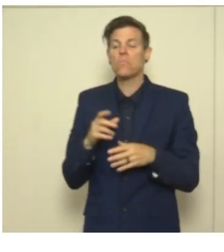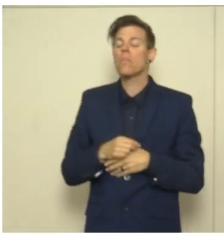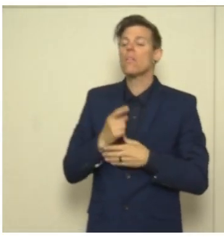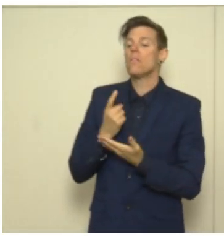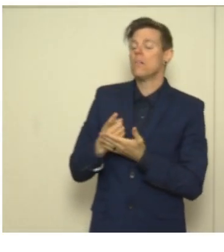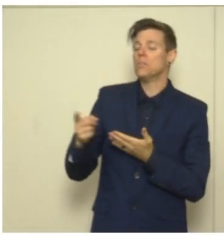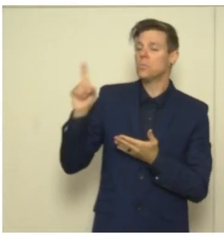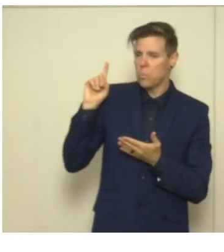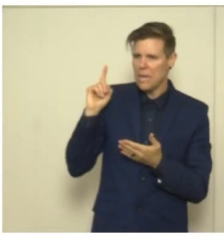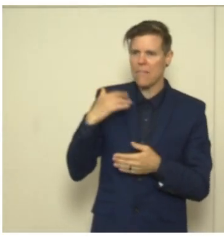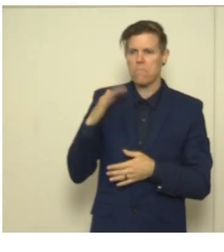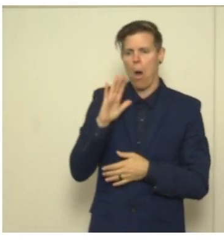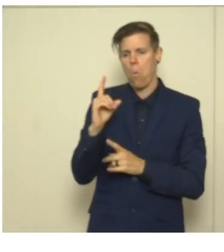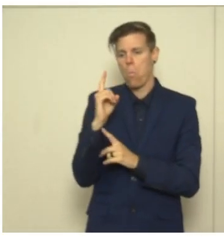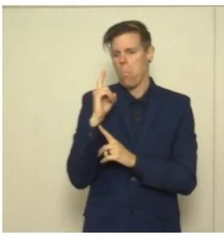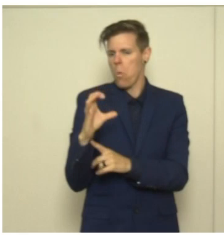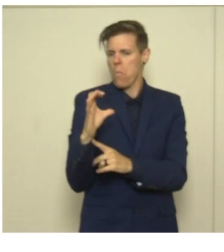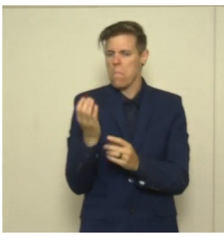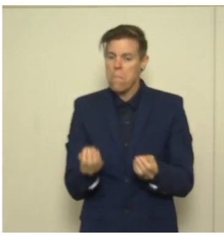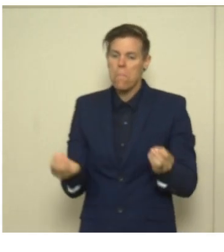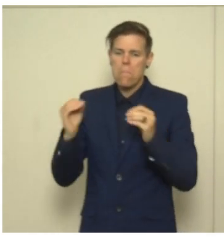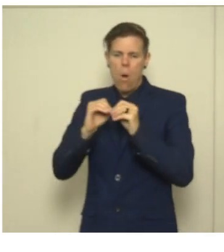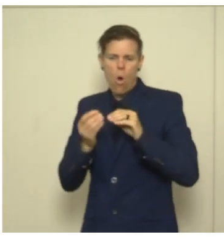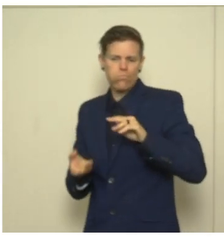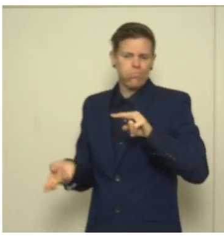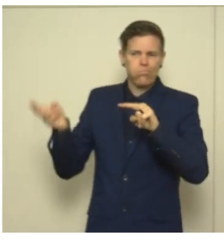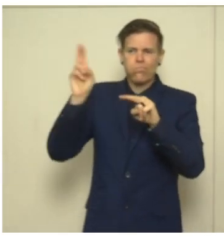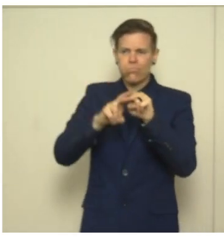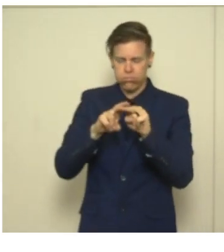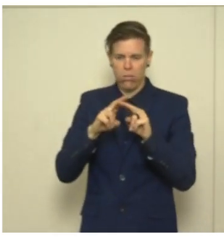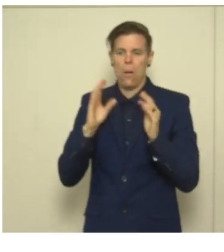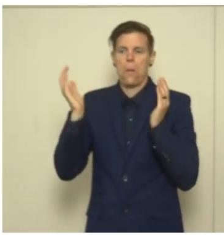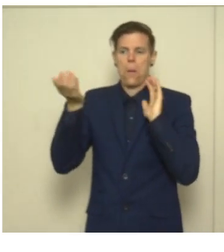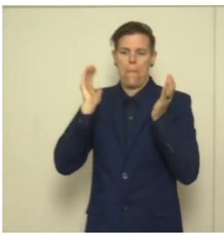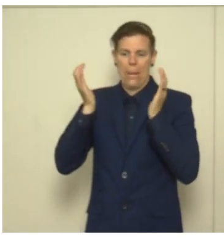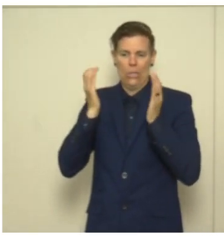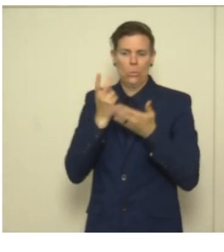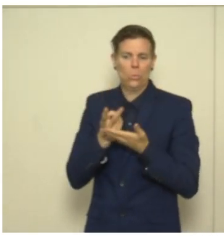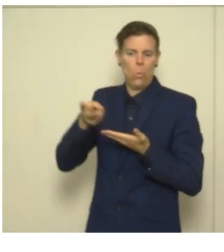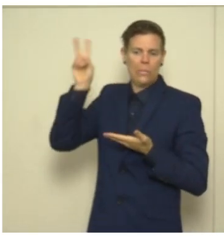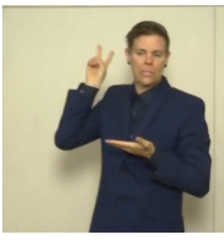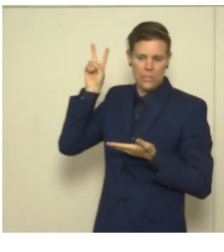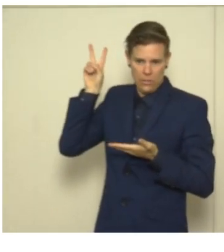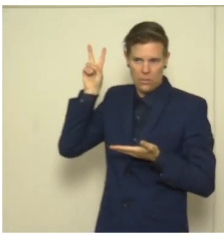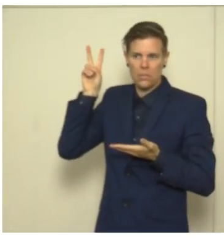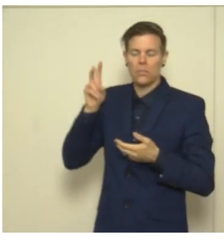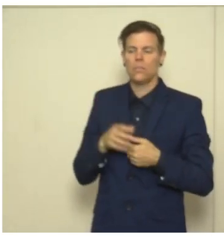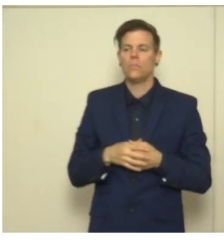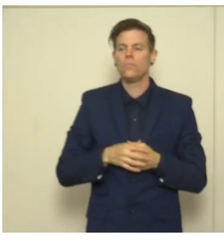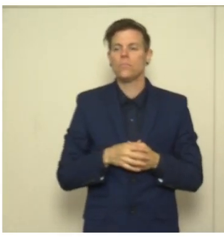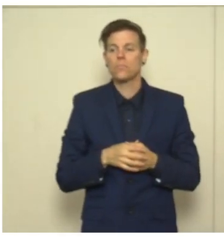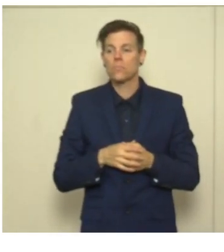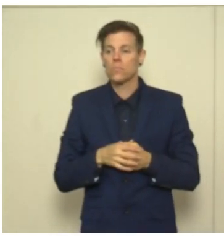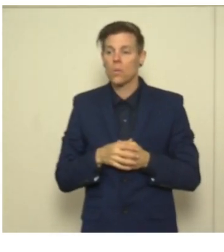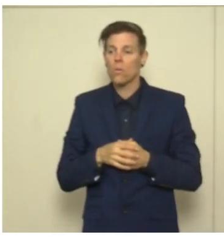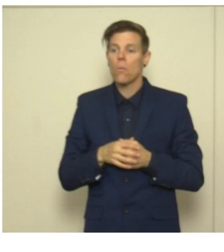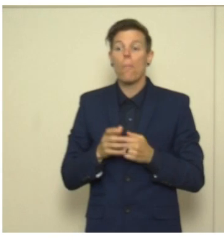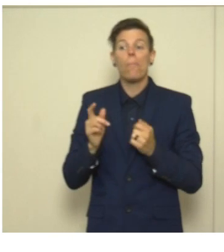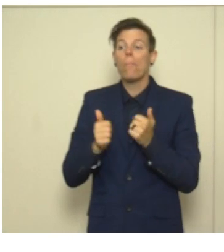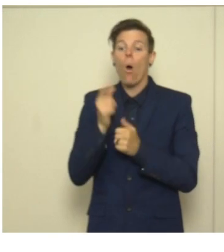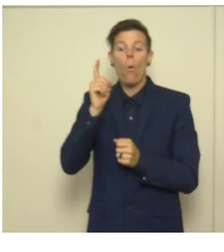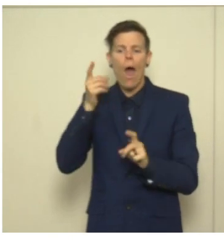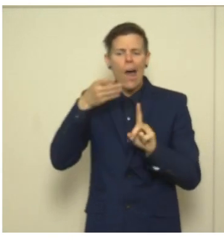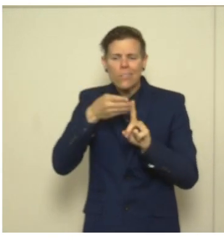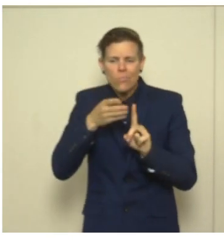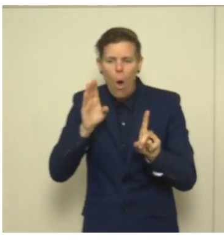responses, 100 more than the week before. Here's where we're seeing the biggest increases. Bernalillo County,